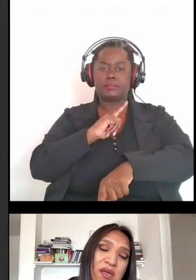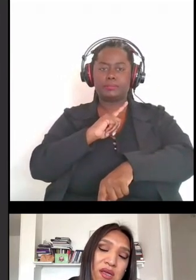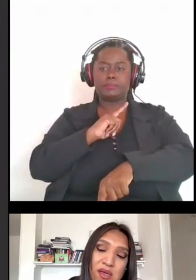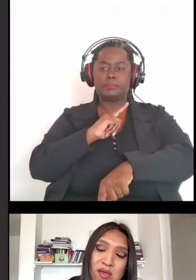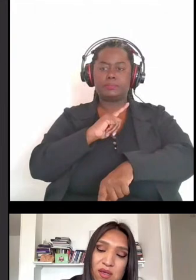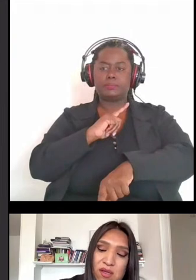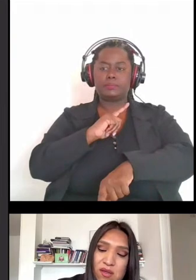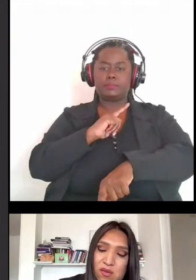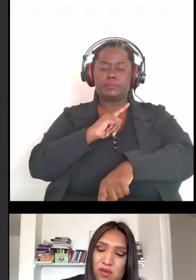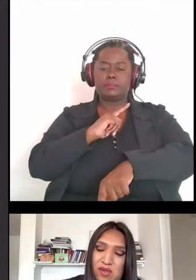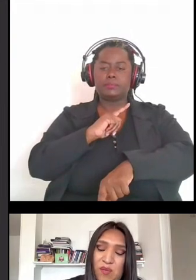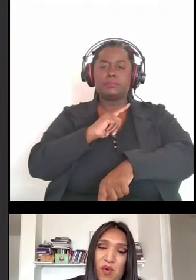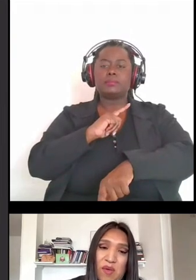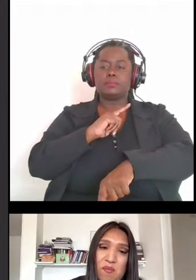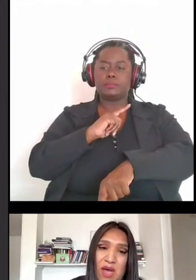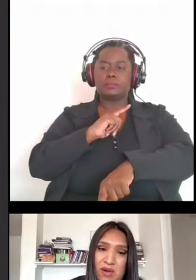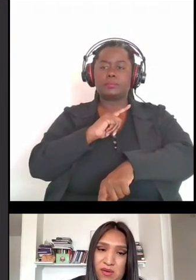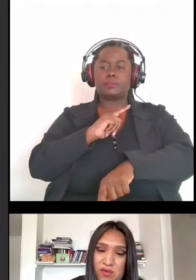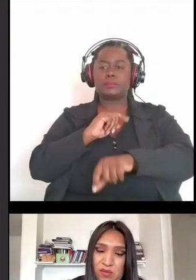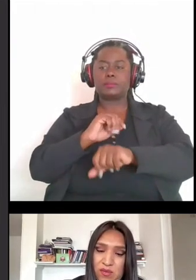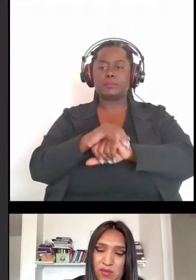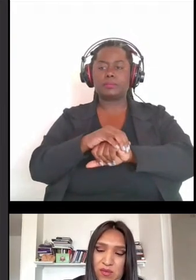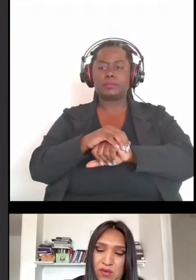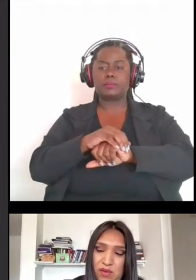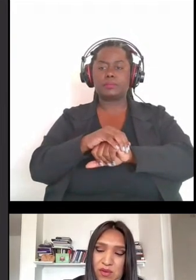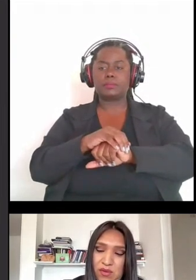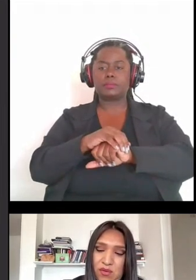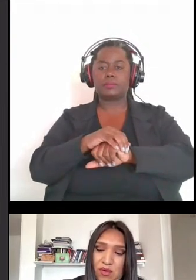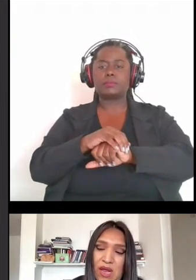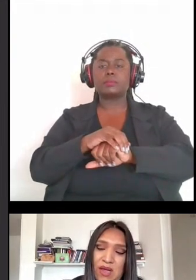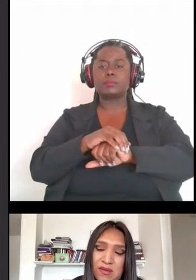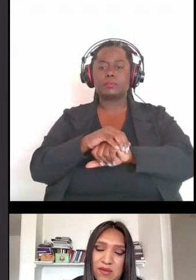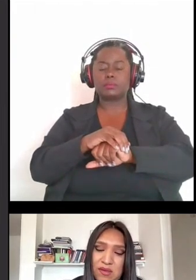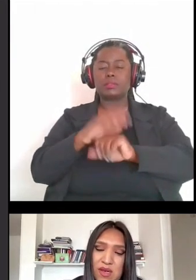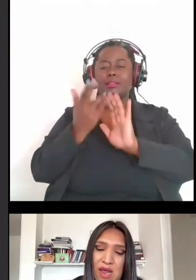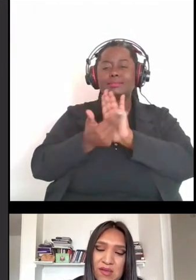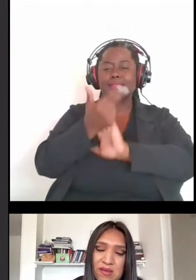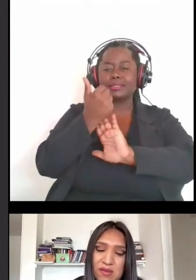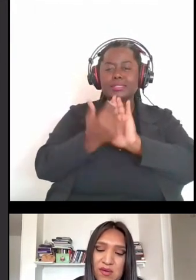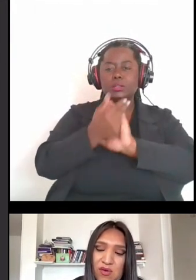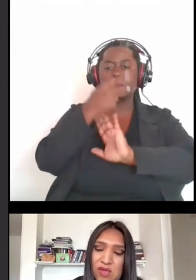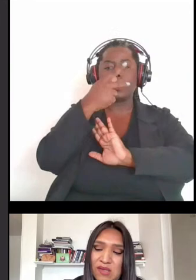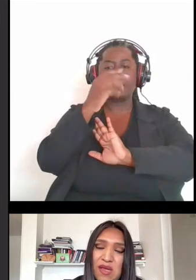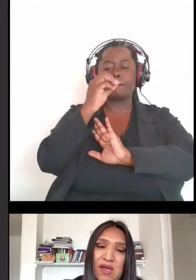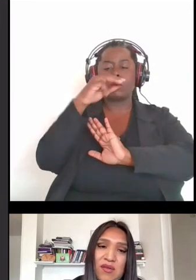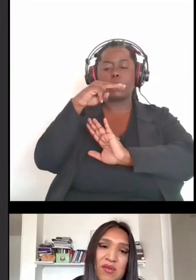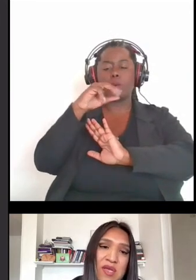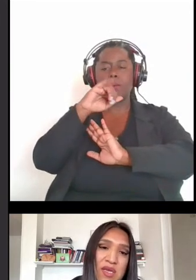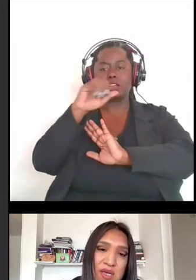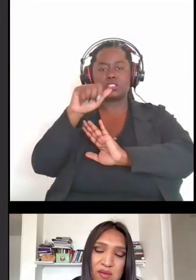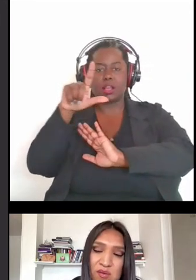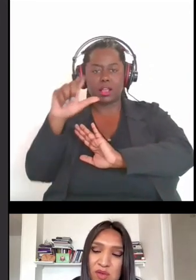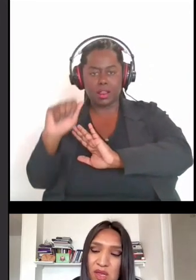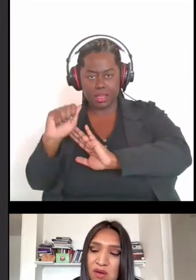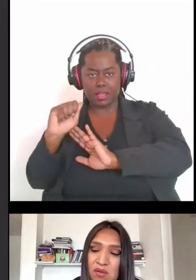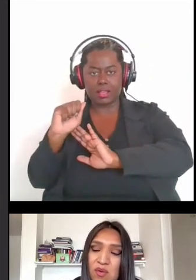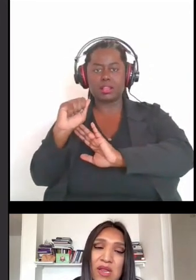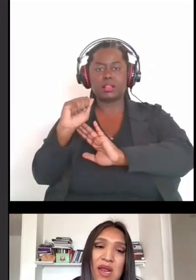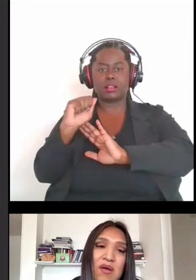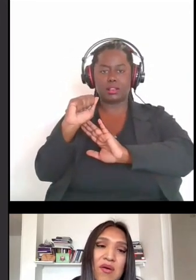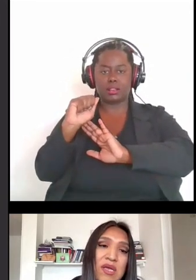a reference here to what we used to be the pomajala drawings